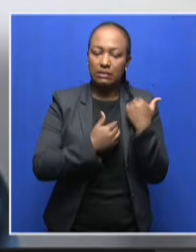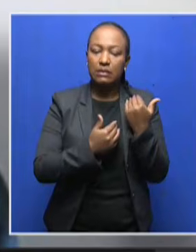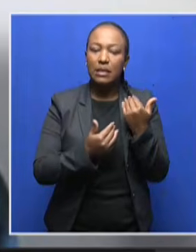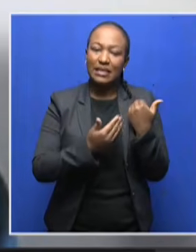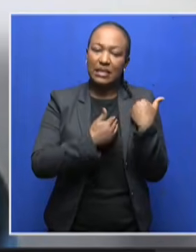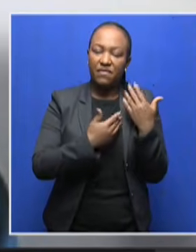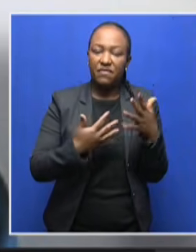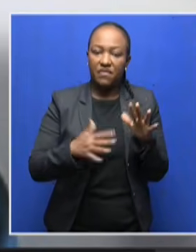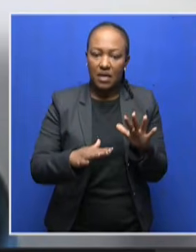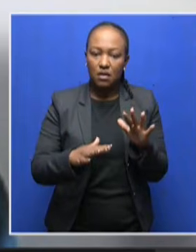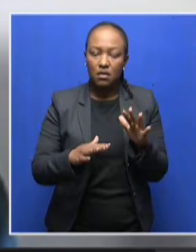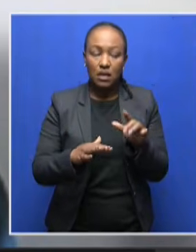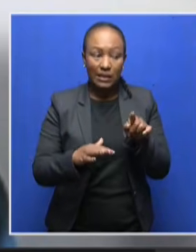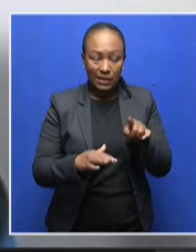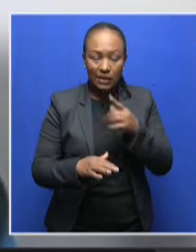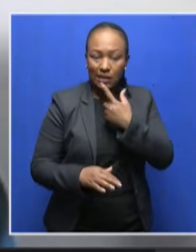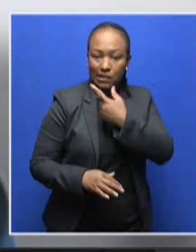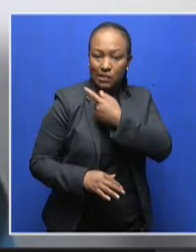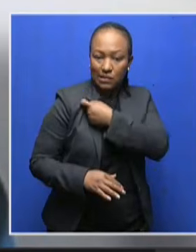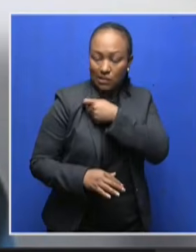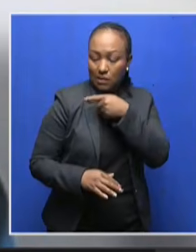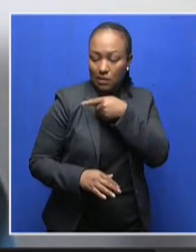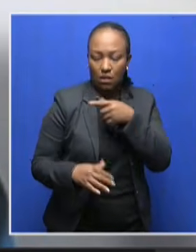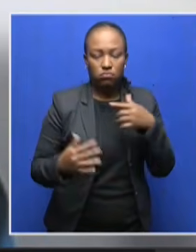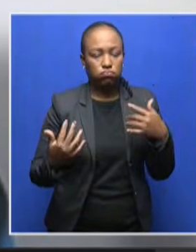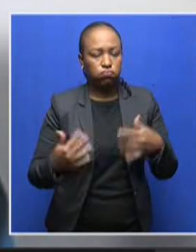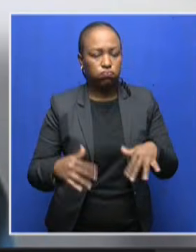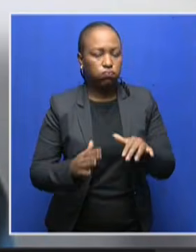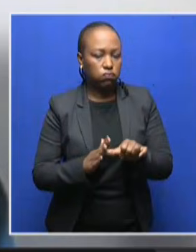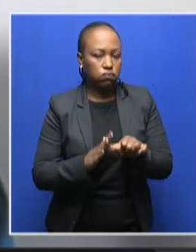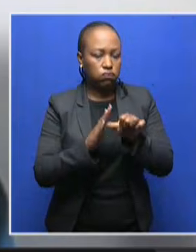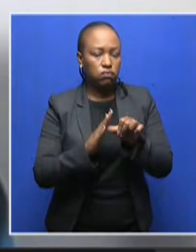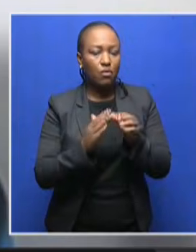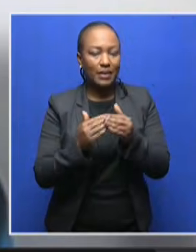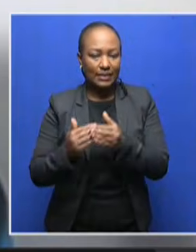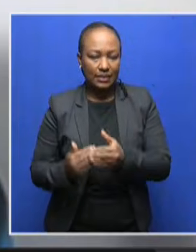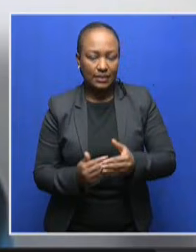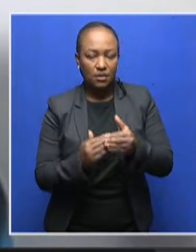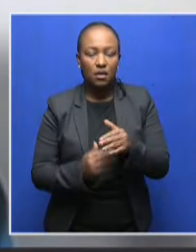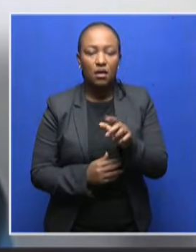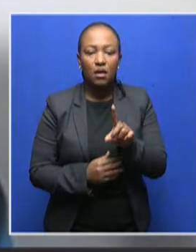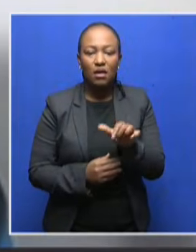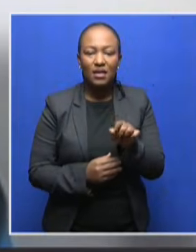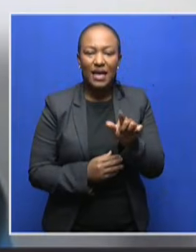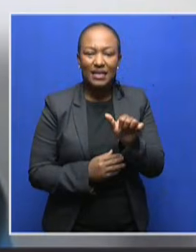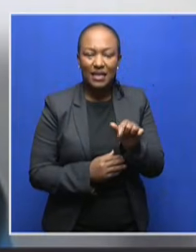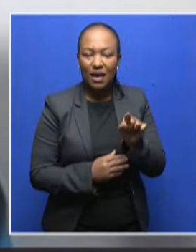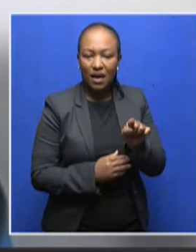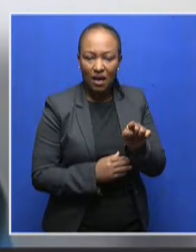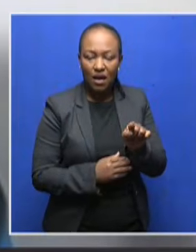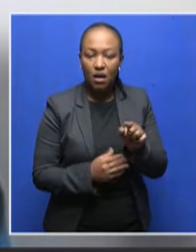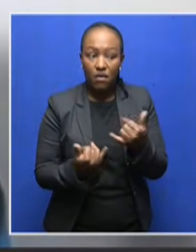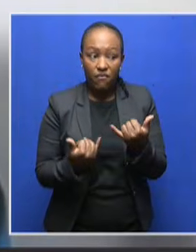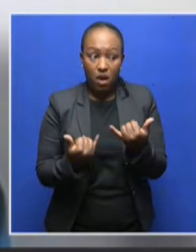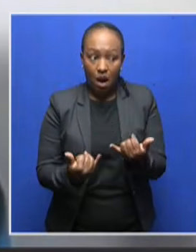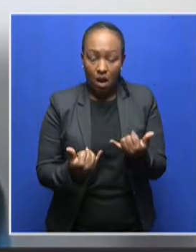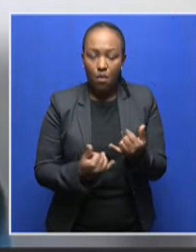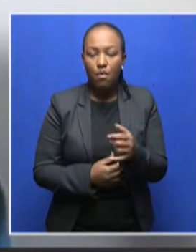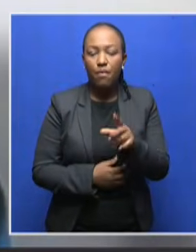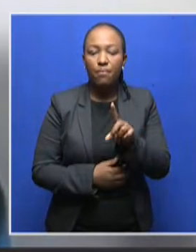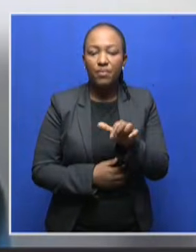what the current data tells us, and I think we need to probe the data more carefully, because if the current coverage data is correct, it would put